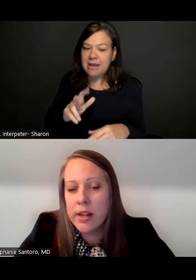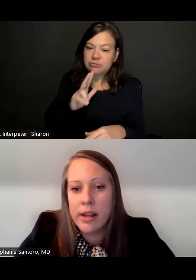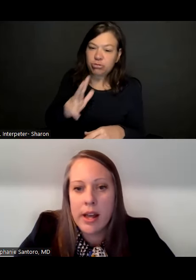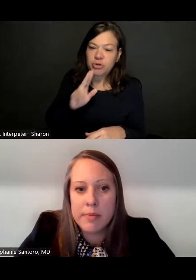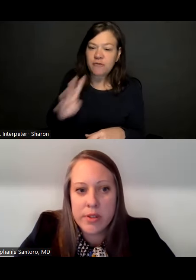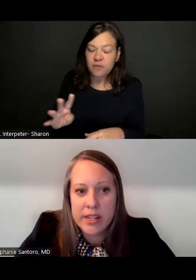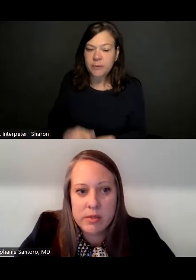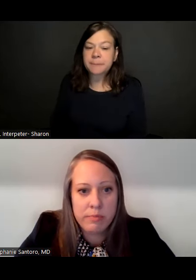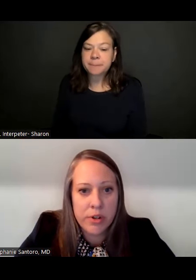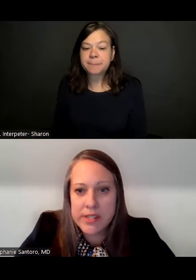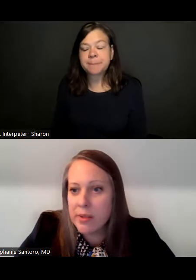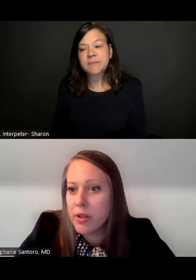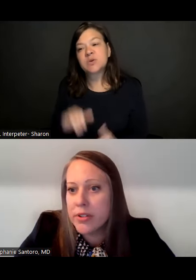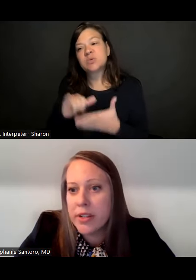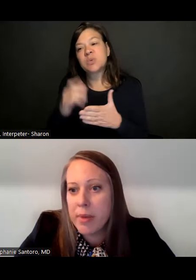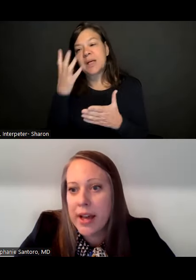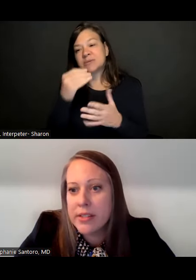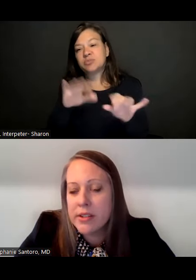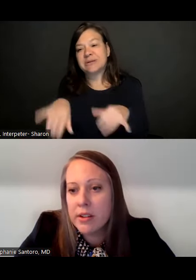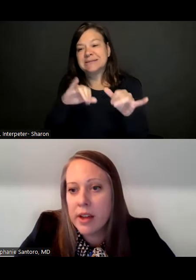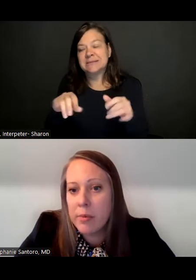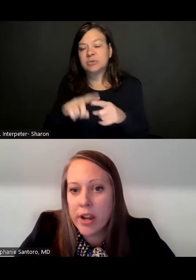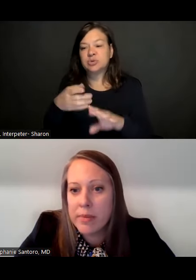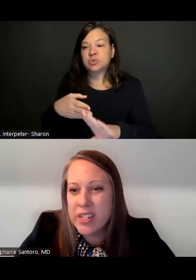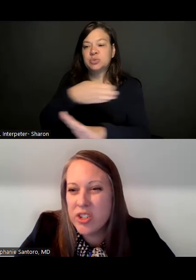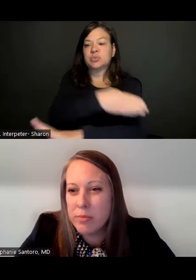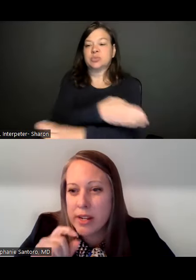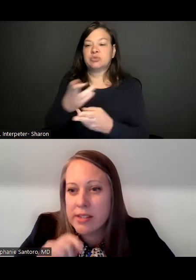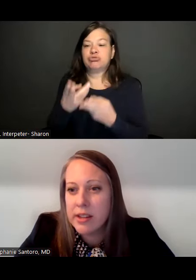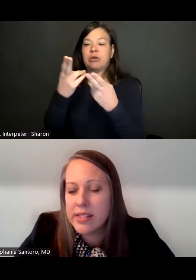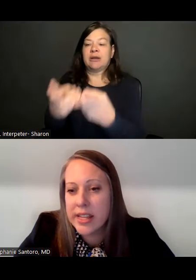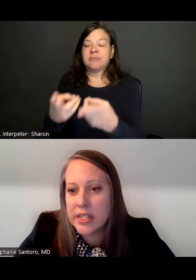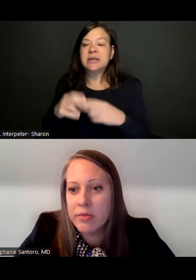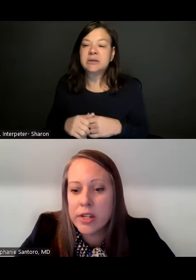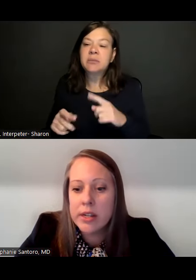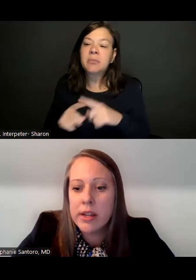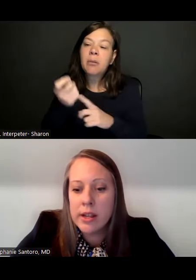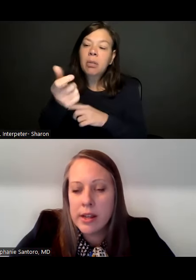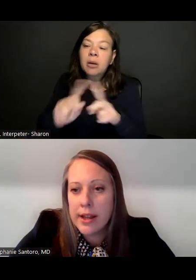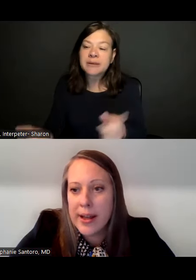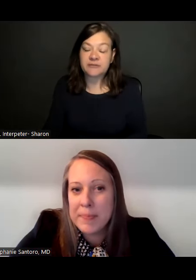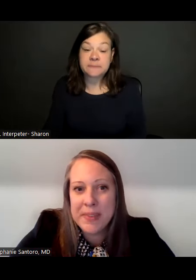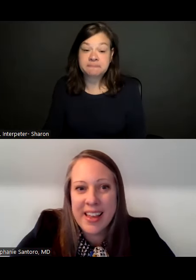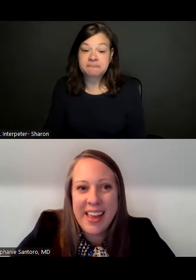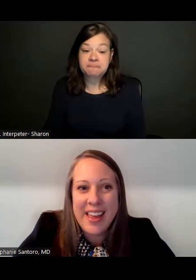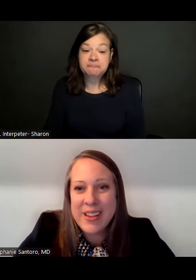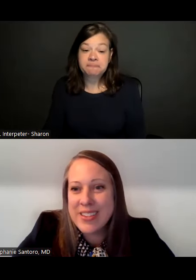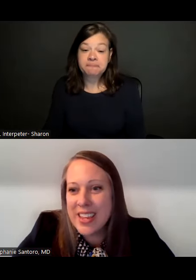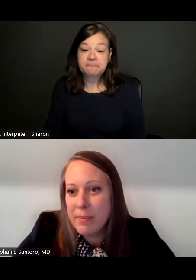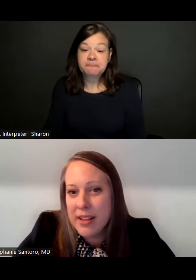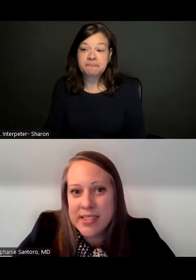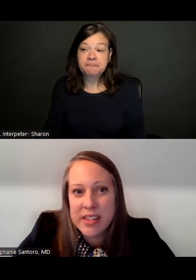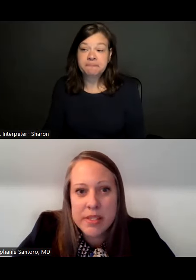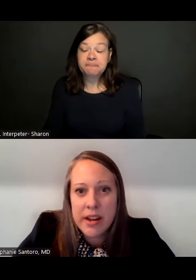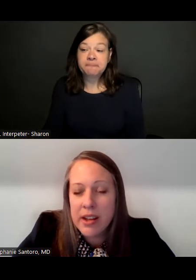4. So that's pretty similar to the past recommendation, but slightly different. And